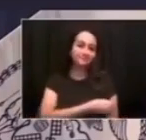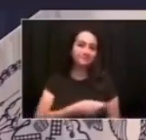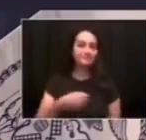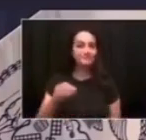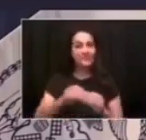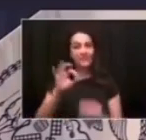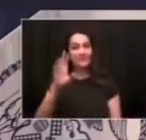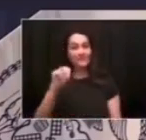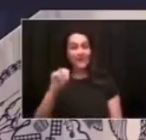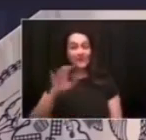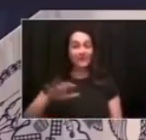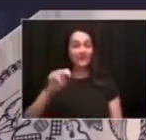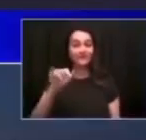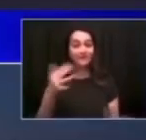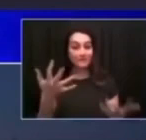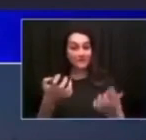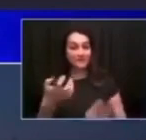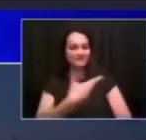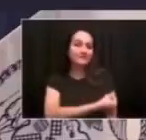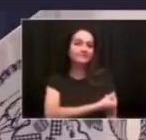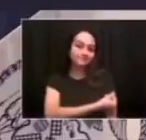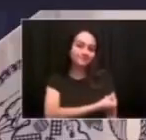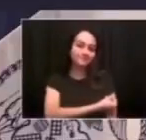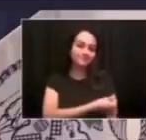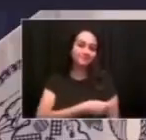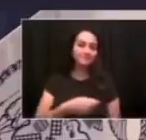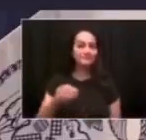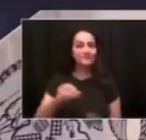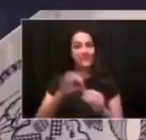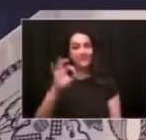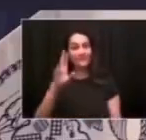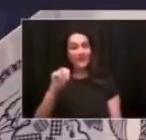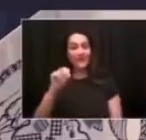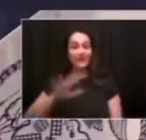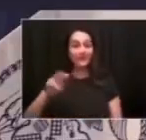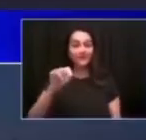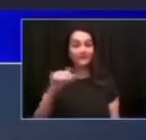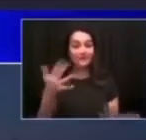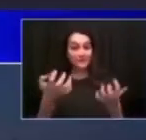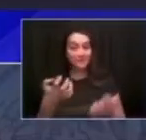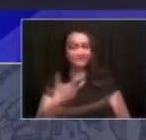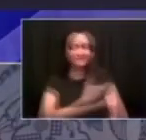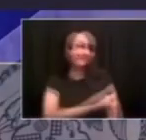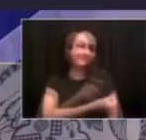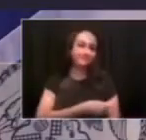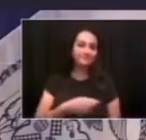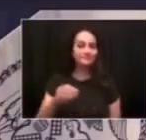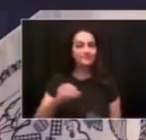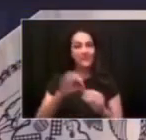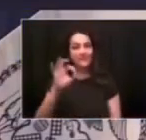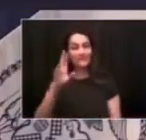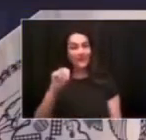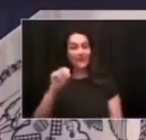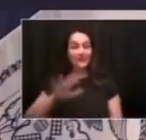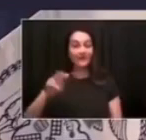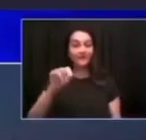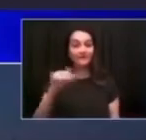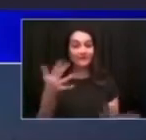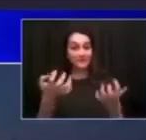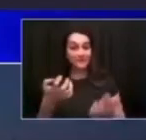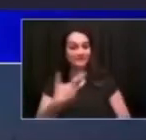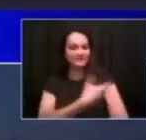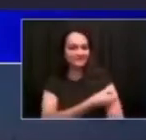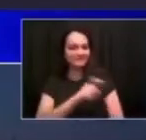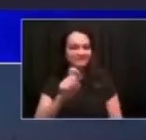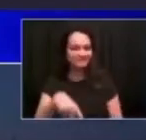It will require vaccination. It will require vaccination. It will require